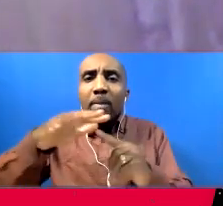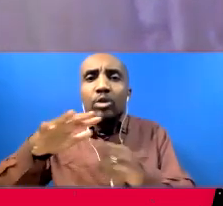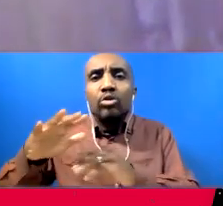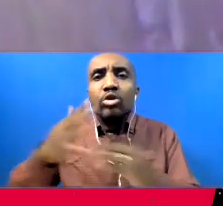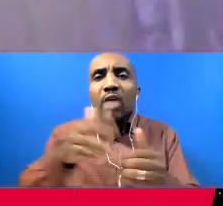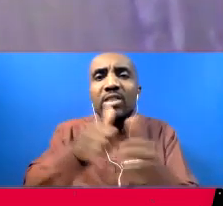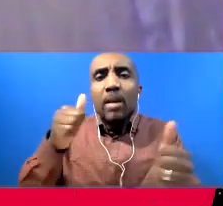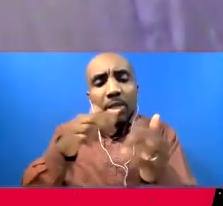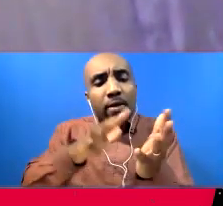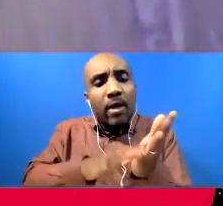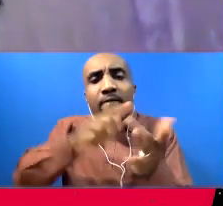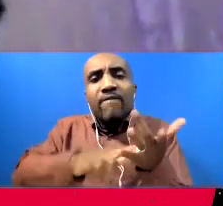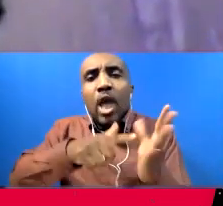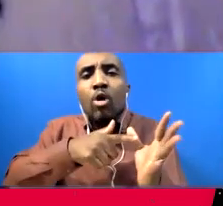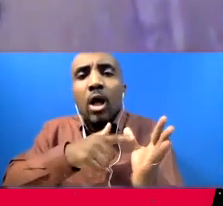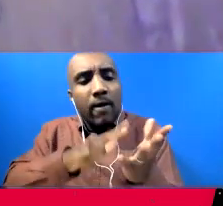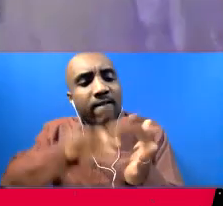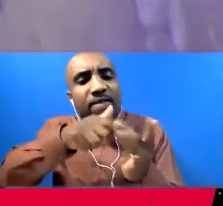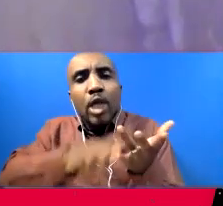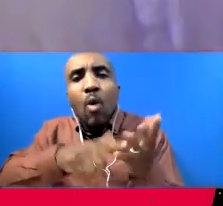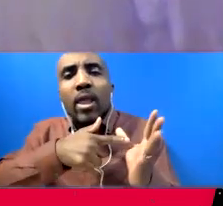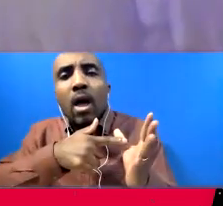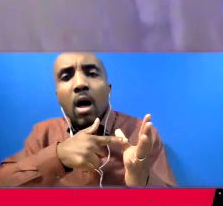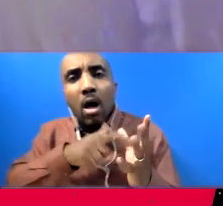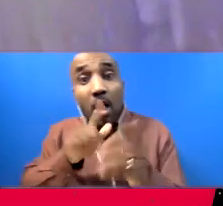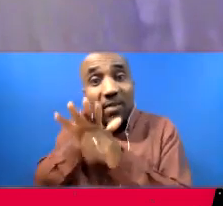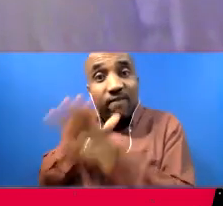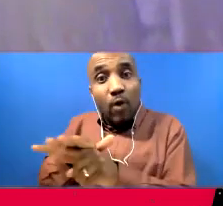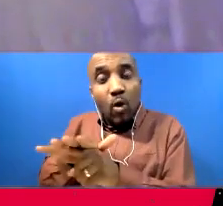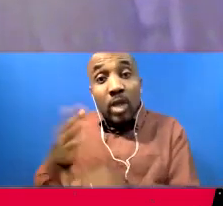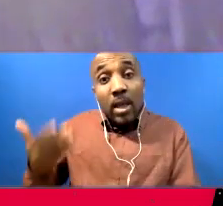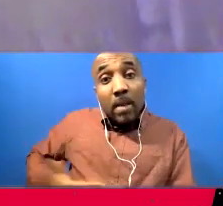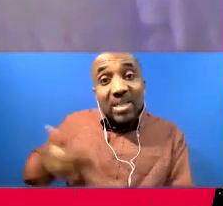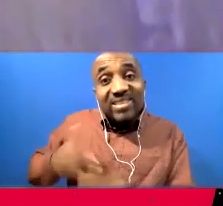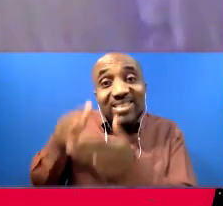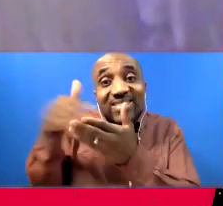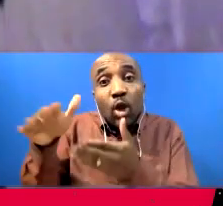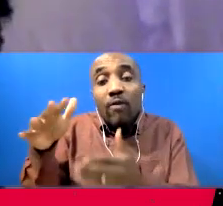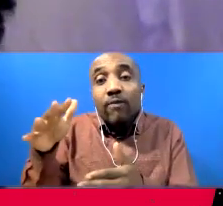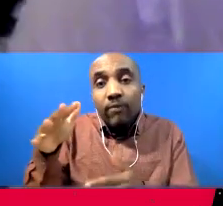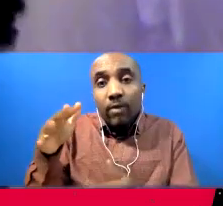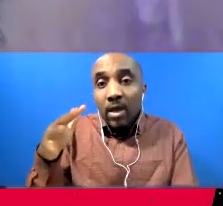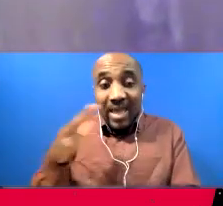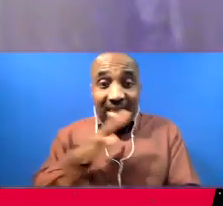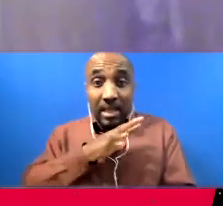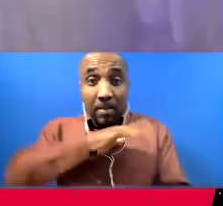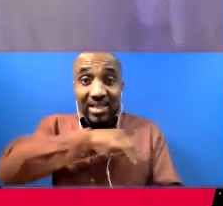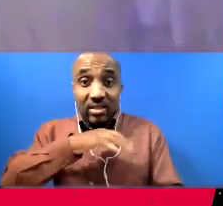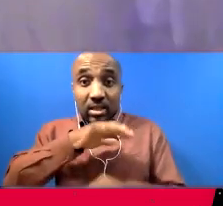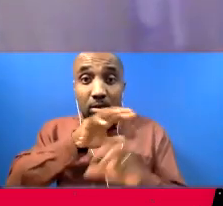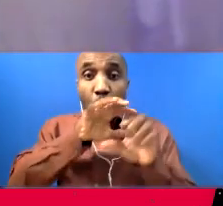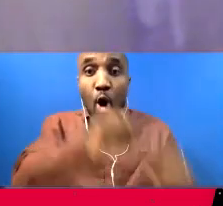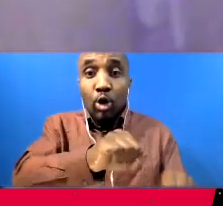BDS target Veolia, who was forced into selling off their business in the occupied Palestinian territories due to mass losses